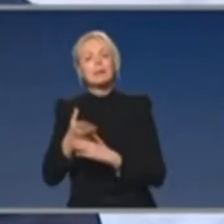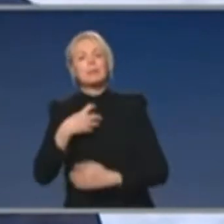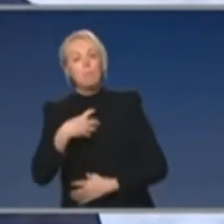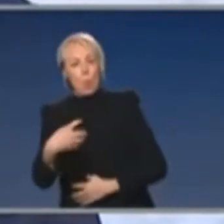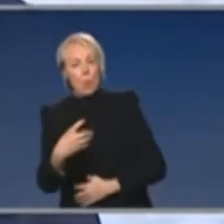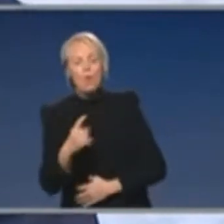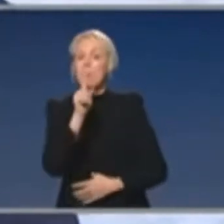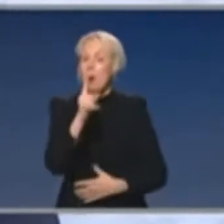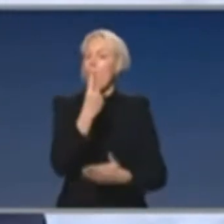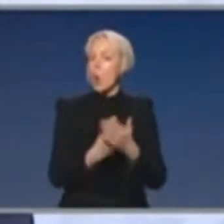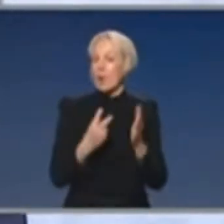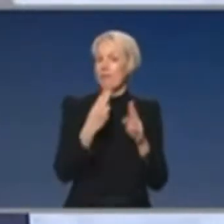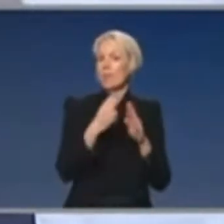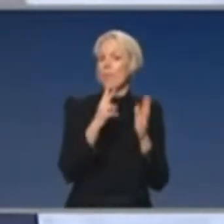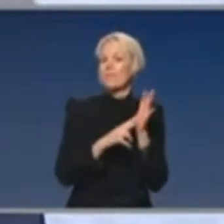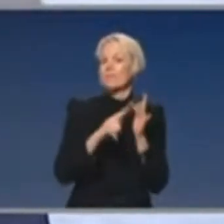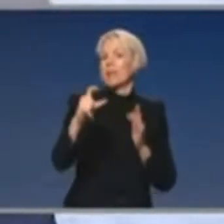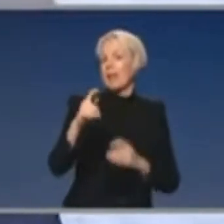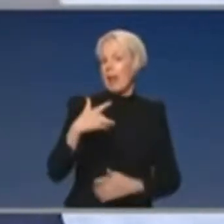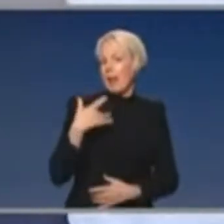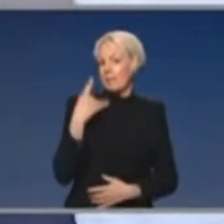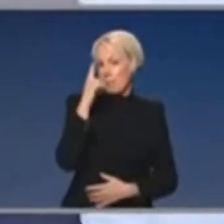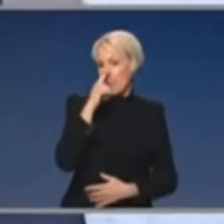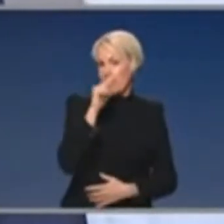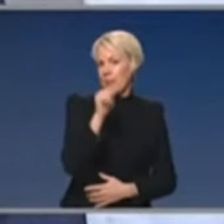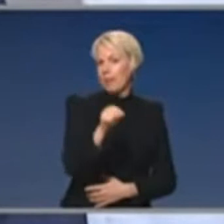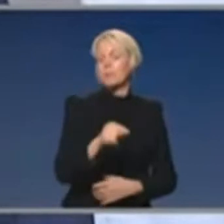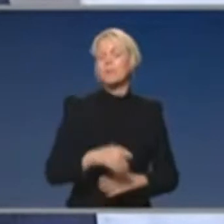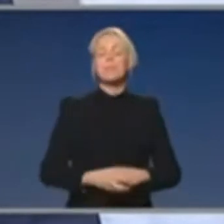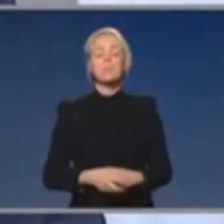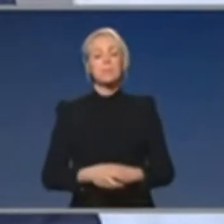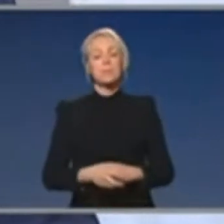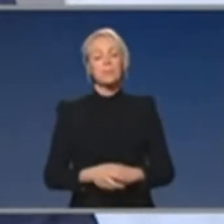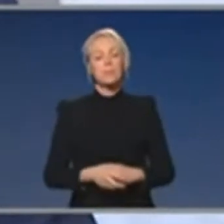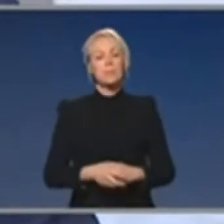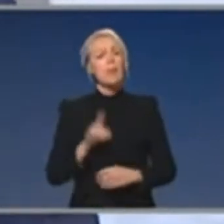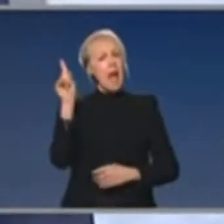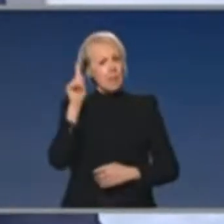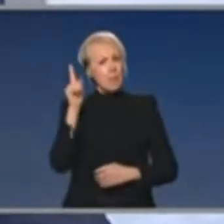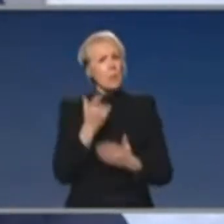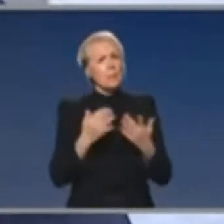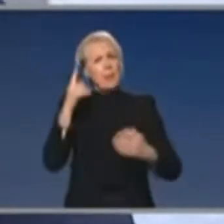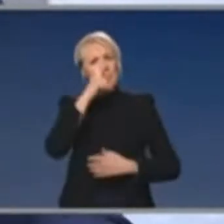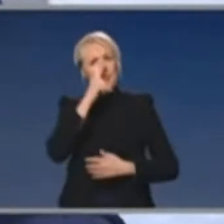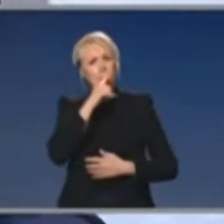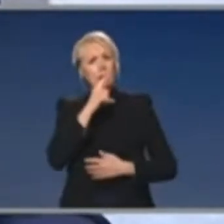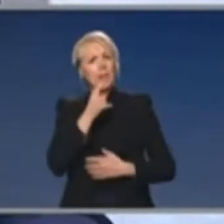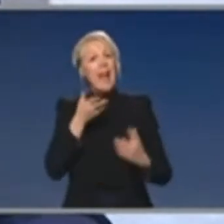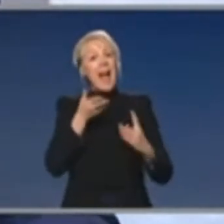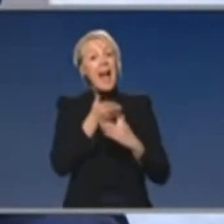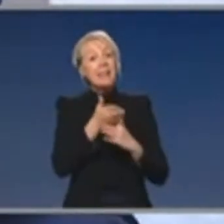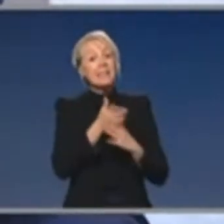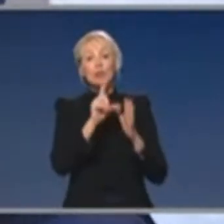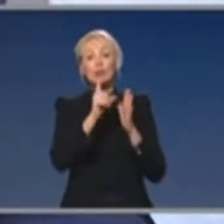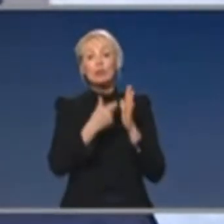Victoria. Telehealth has been an important mechanism for health services delivery throughout the pandemic, not just in